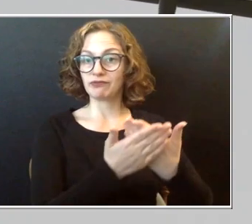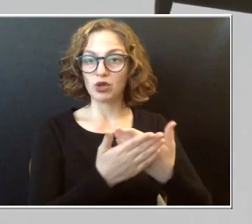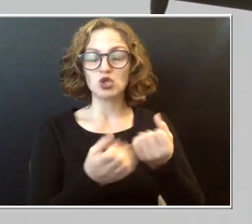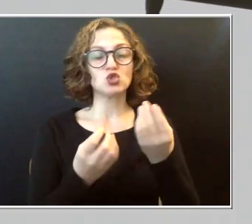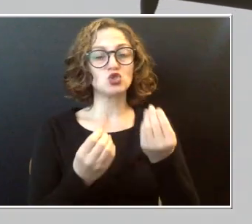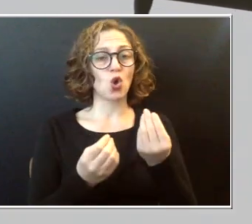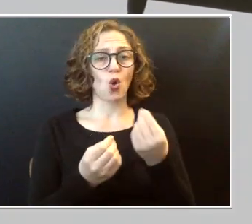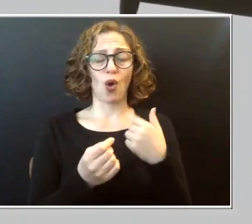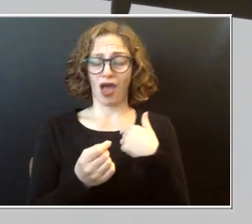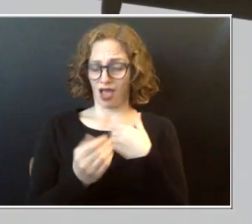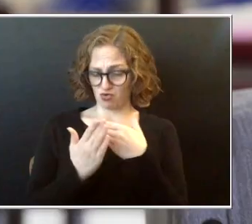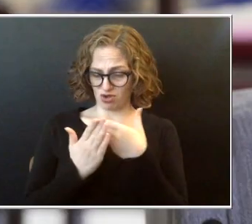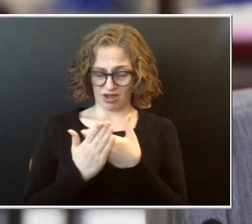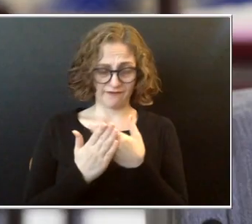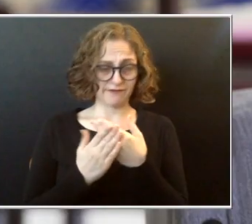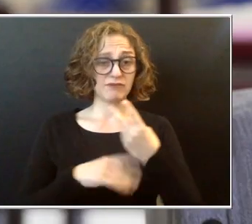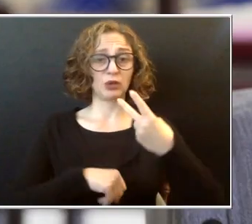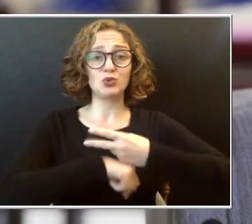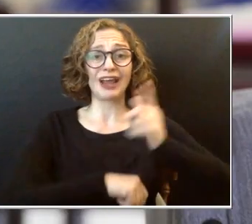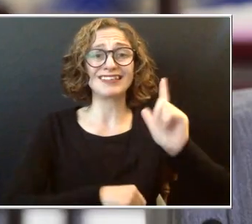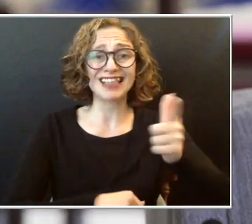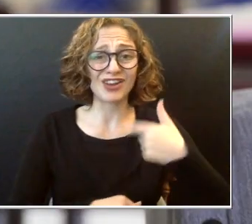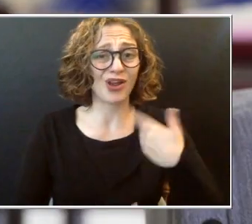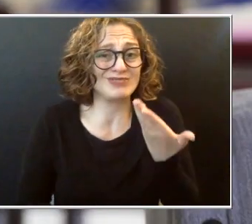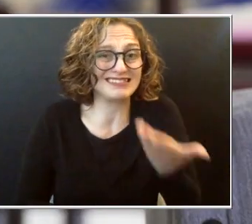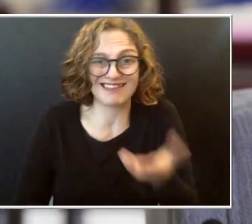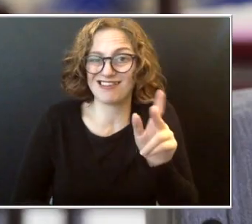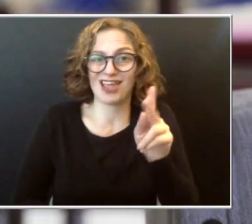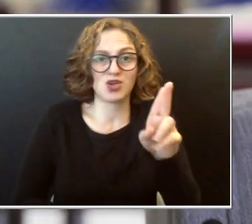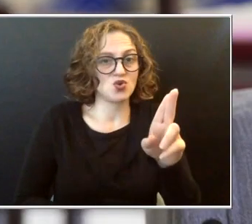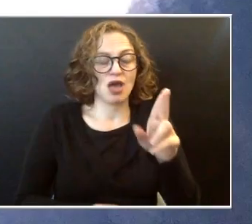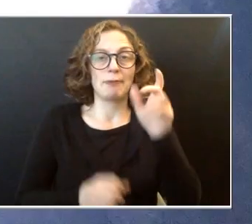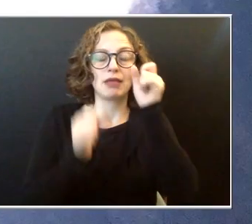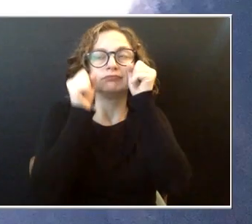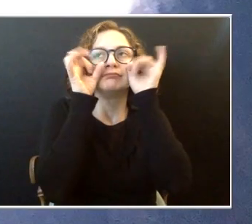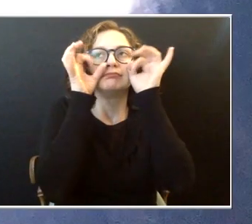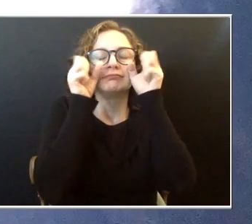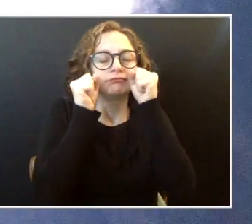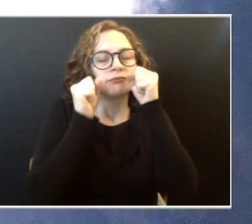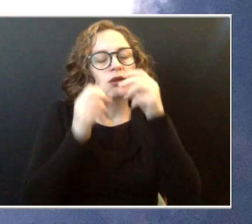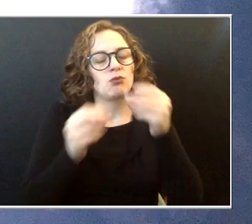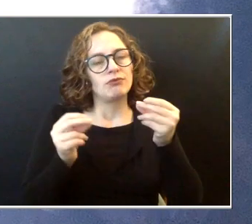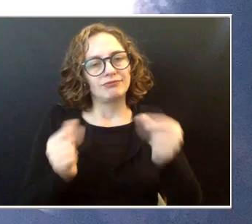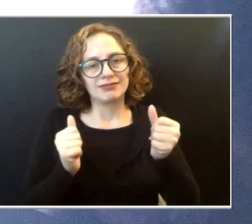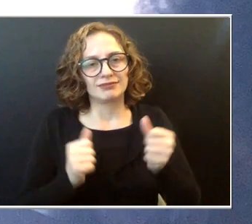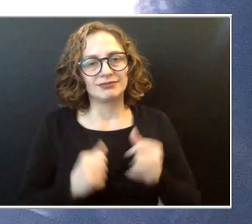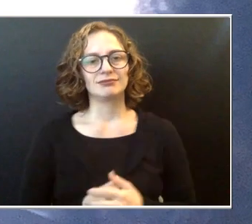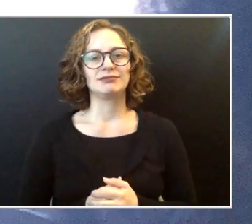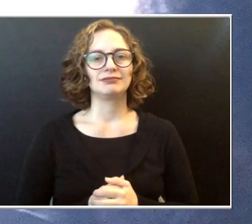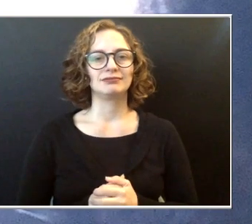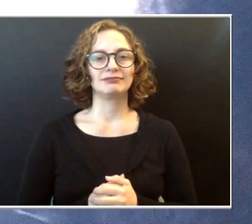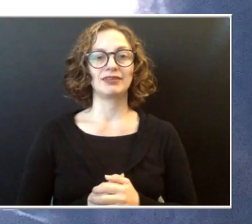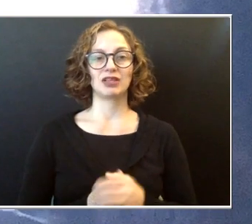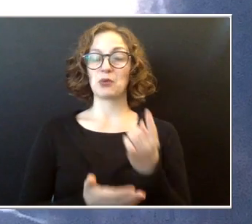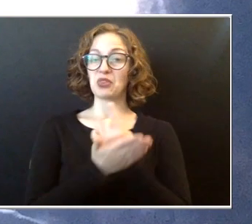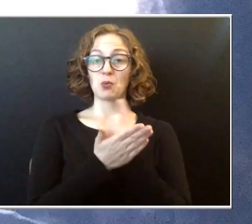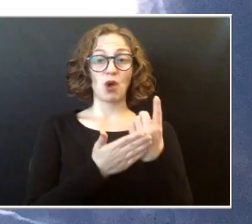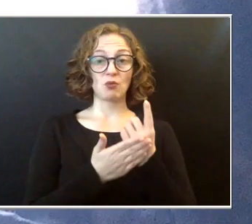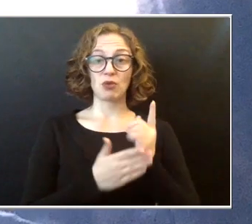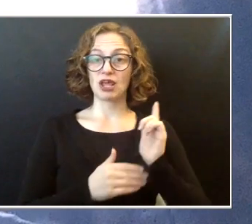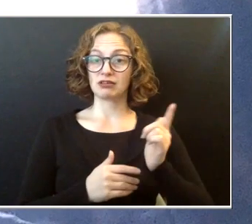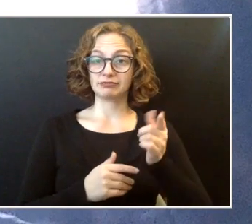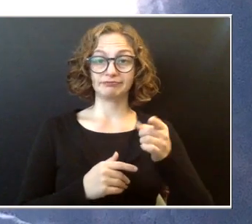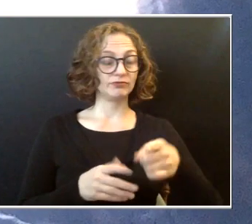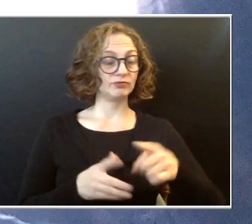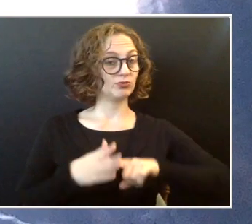Basically, I was at KU. It was amazing, in fact, that it was so quick. Within a week, Silvia started treatment. Her doctor, Priyanka